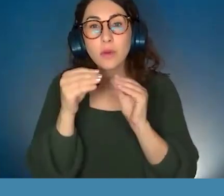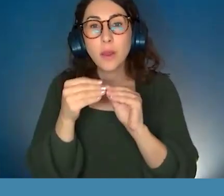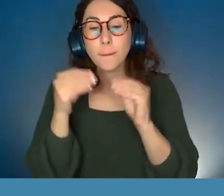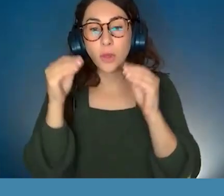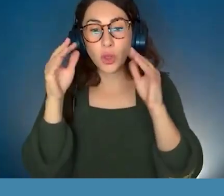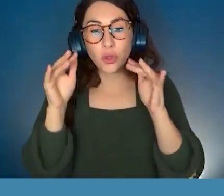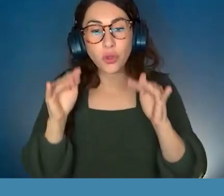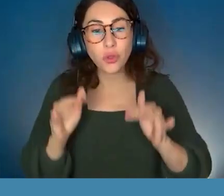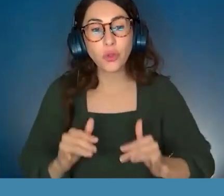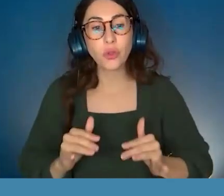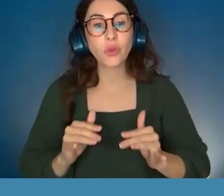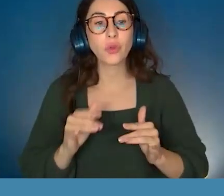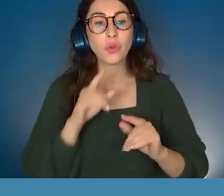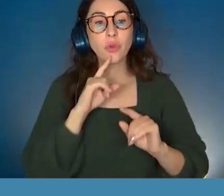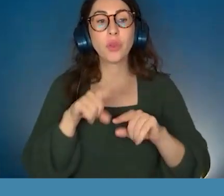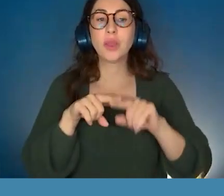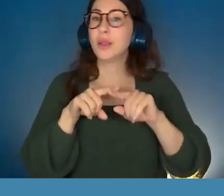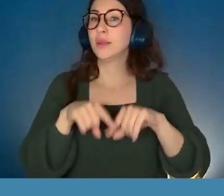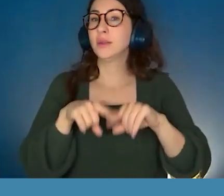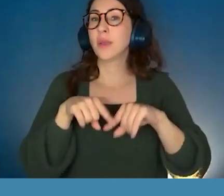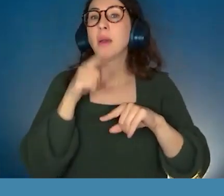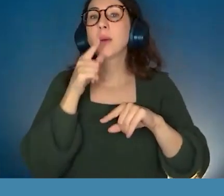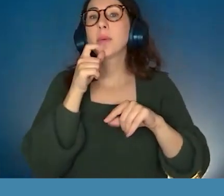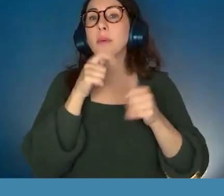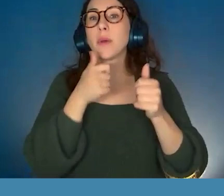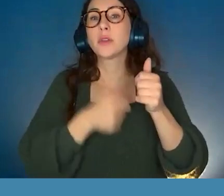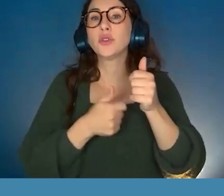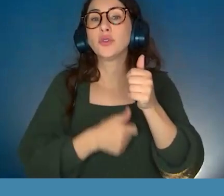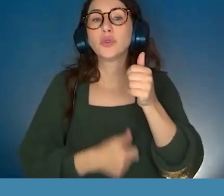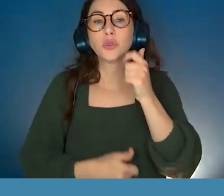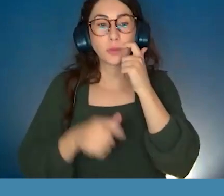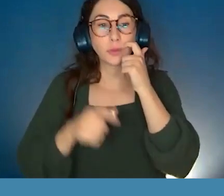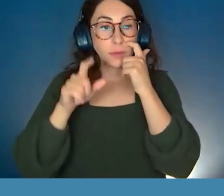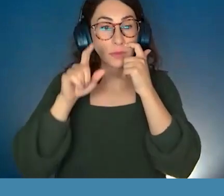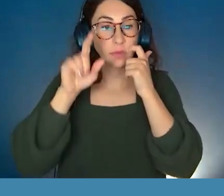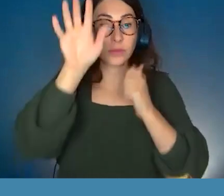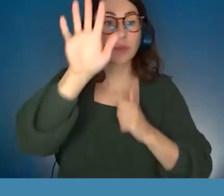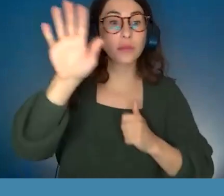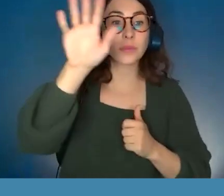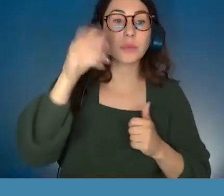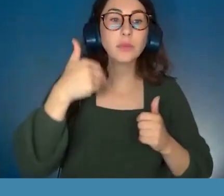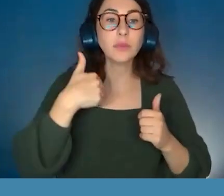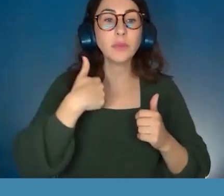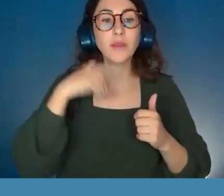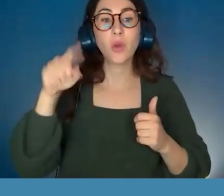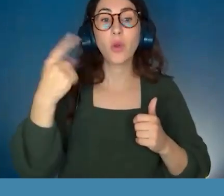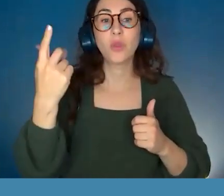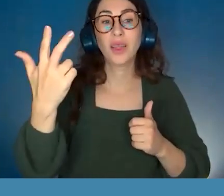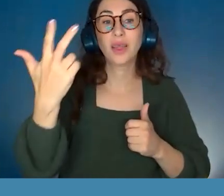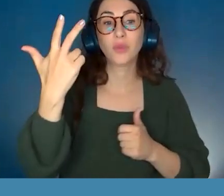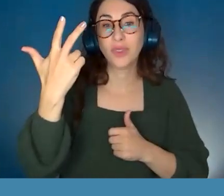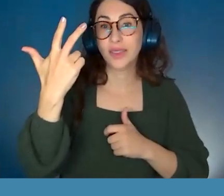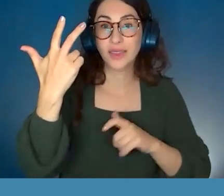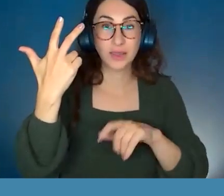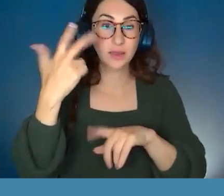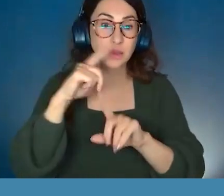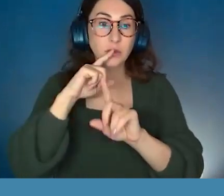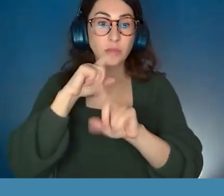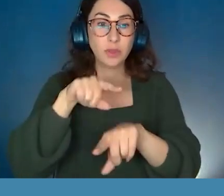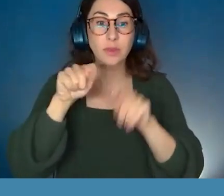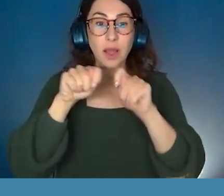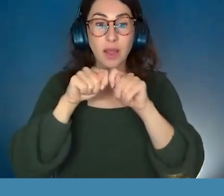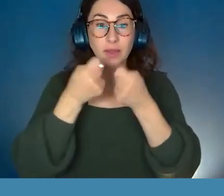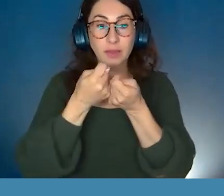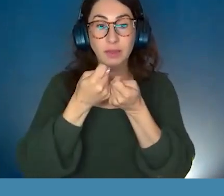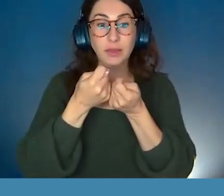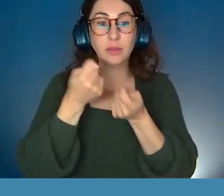here it varies by managing entity. So up in the Panhandle, there's only 3 mobile response teams for the entire Panhandle. So